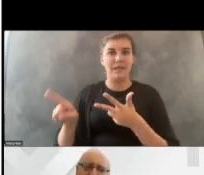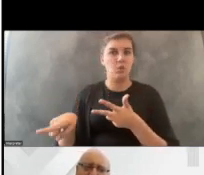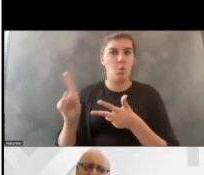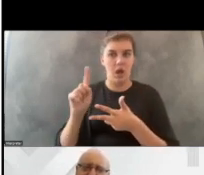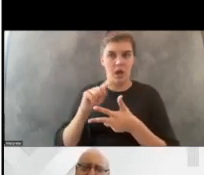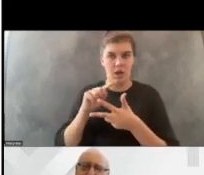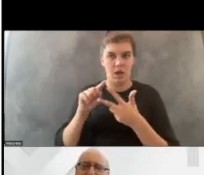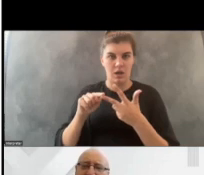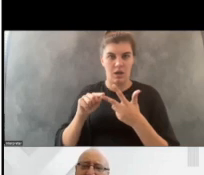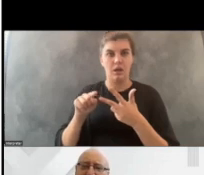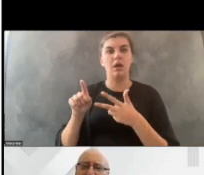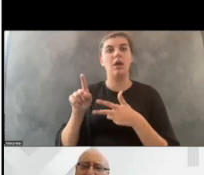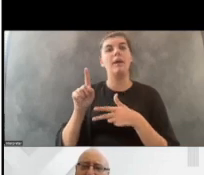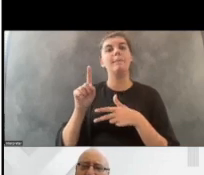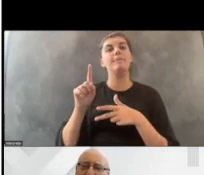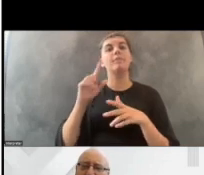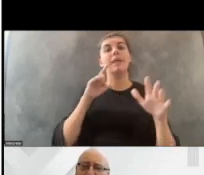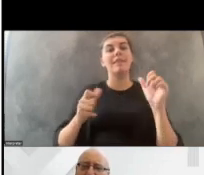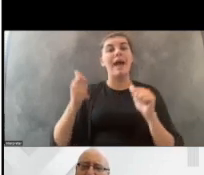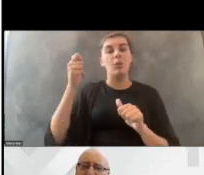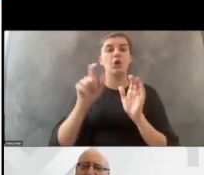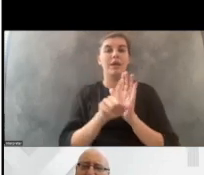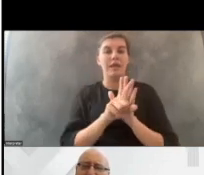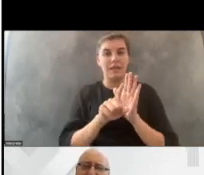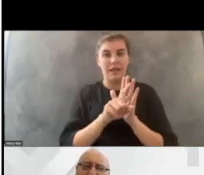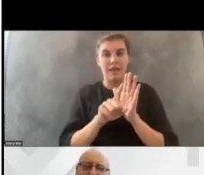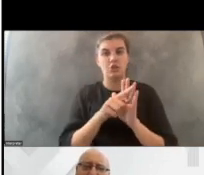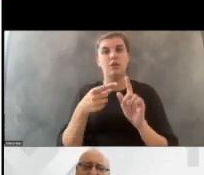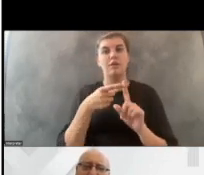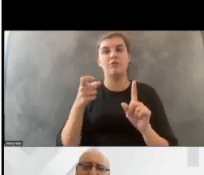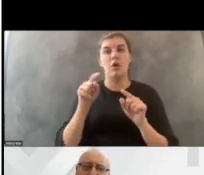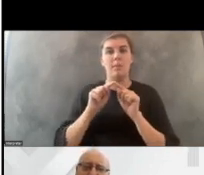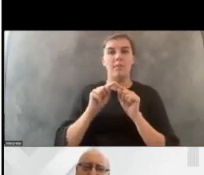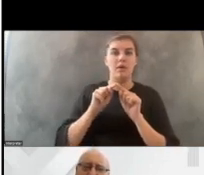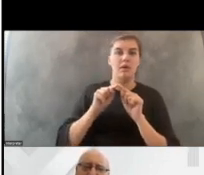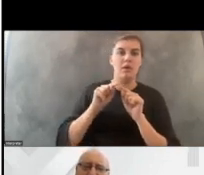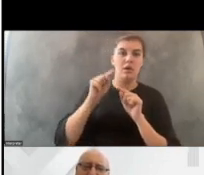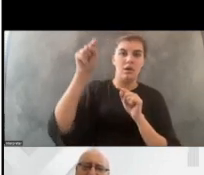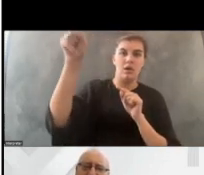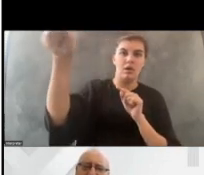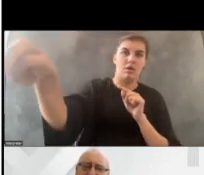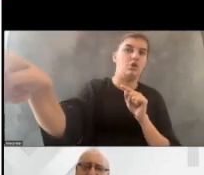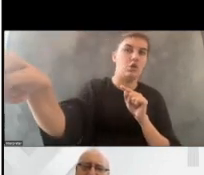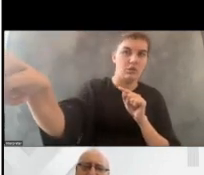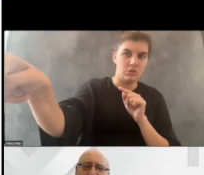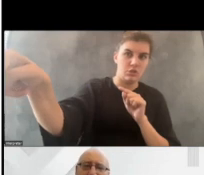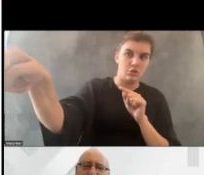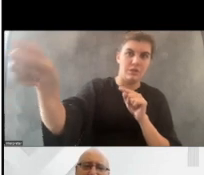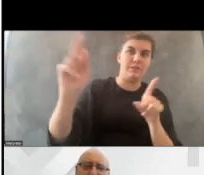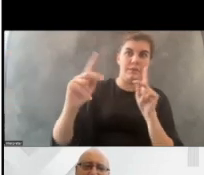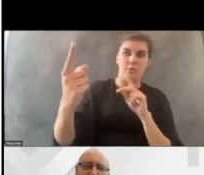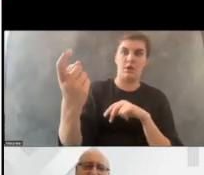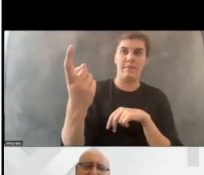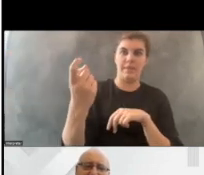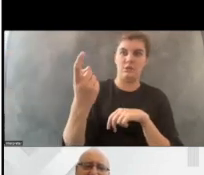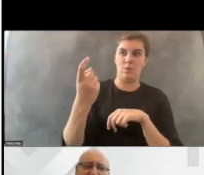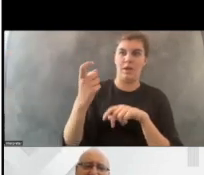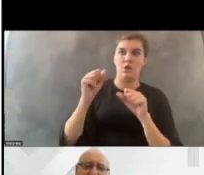Where two pedestrian push buttons are provided on the same corner, they must be 10 feet or more apart.